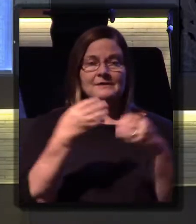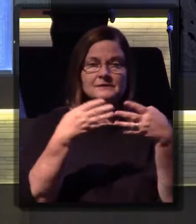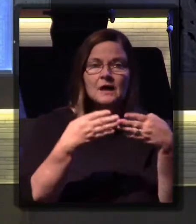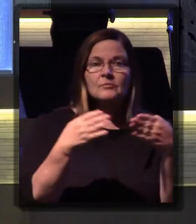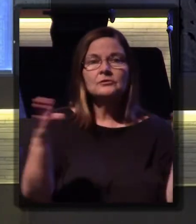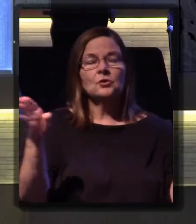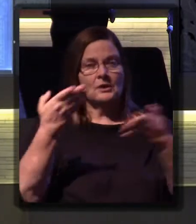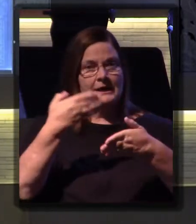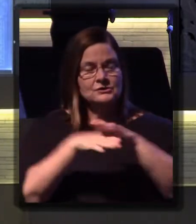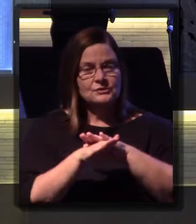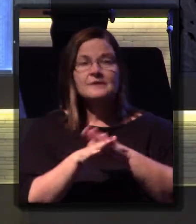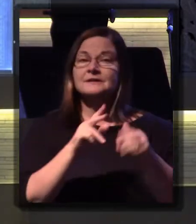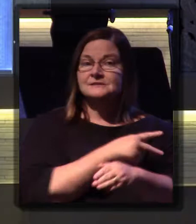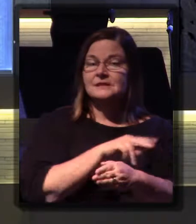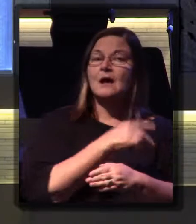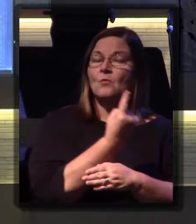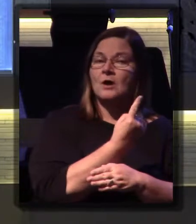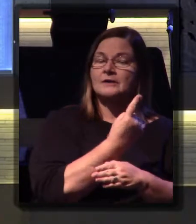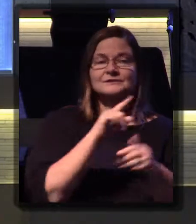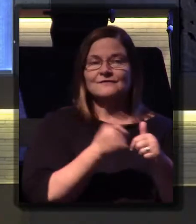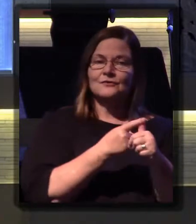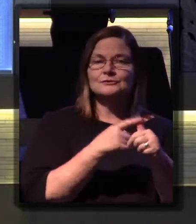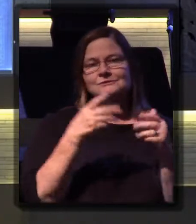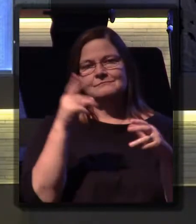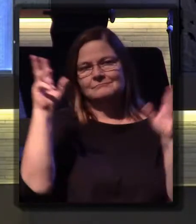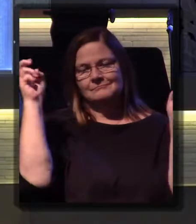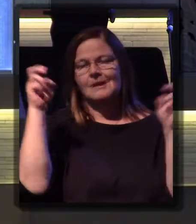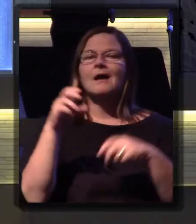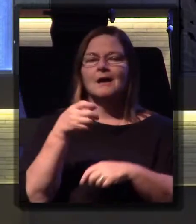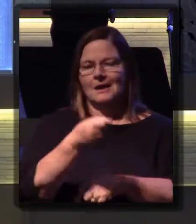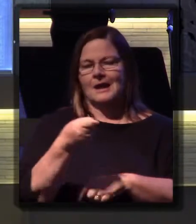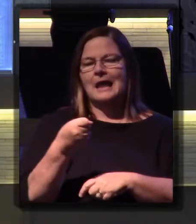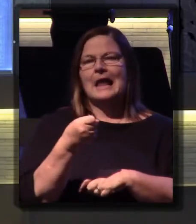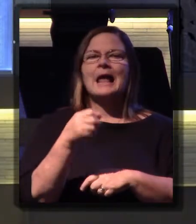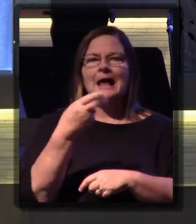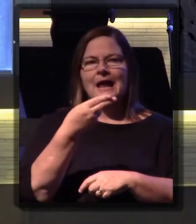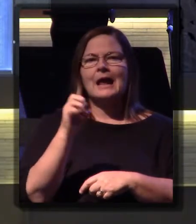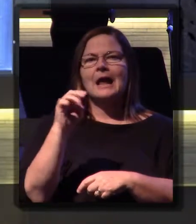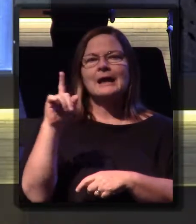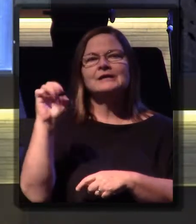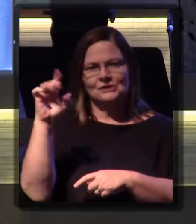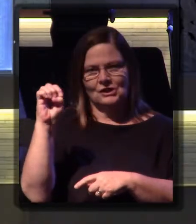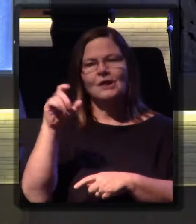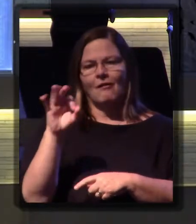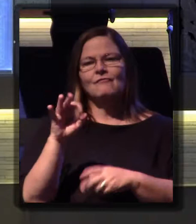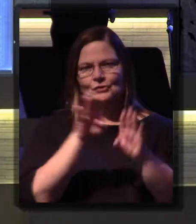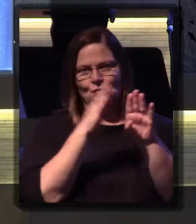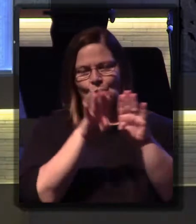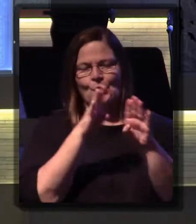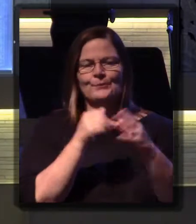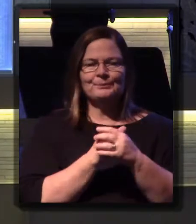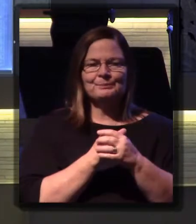if Psalm 1 and 2 form the double door entry to the Psalter, then Psalm 1 is the first handle of the door that you